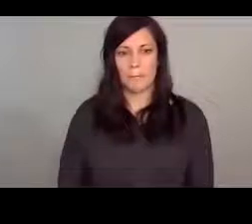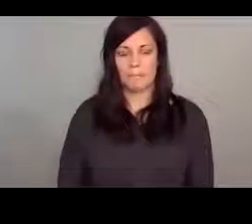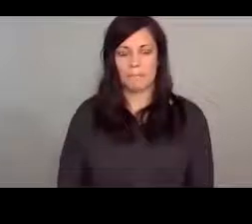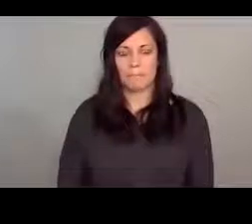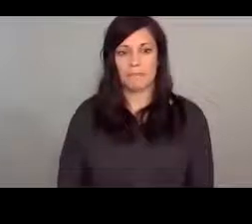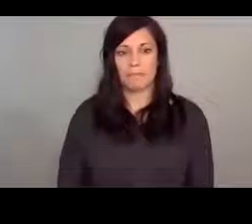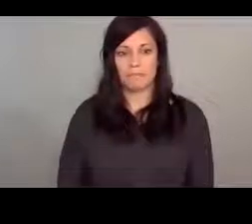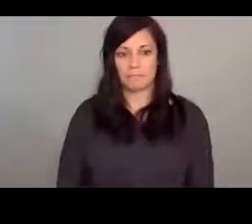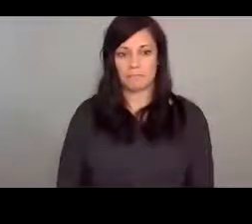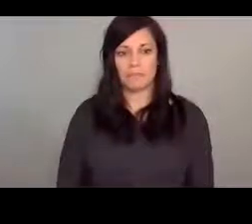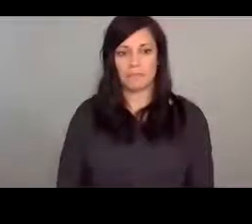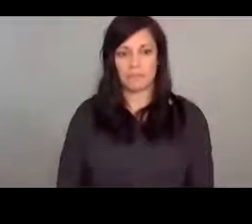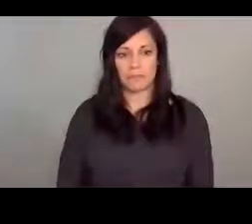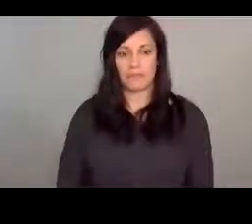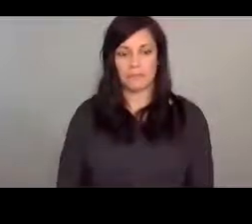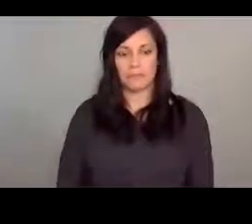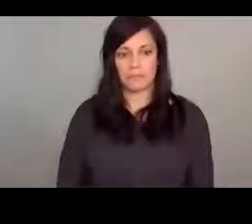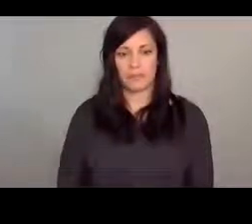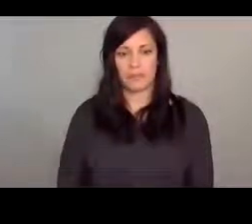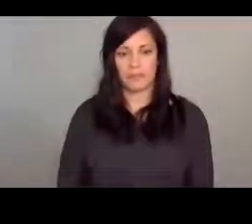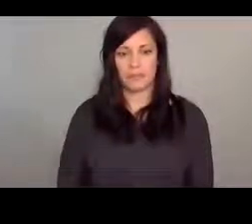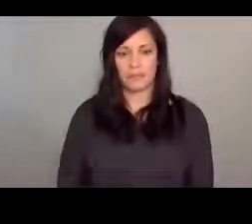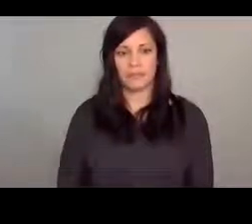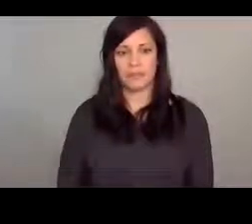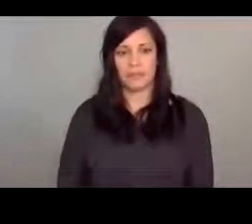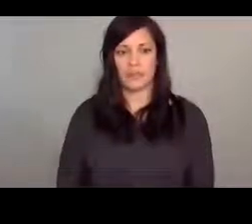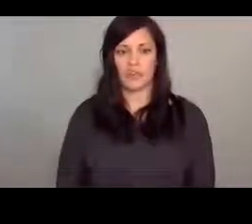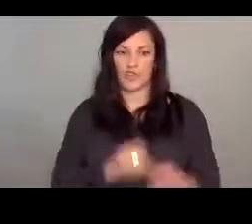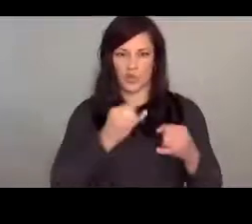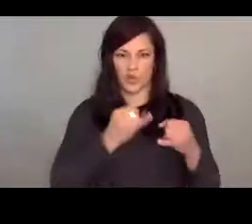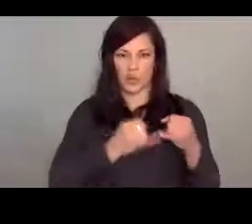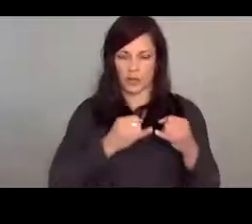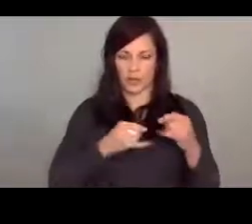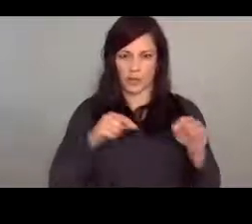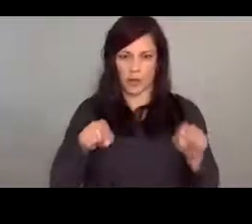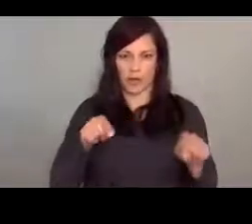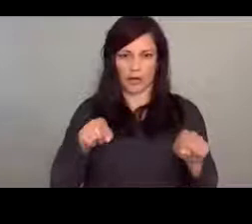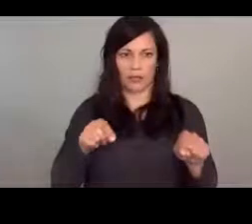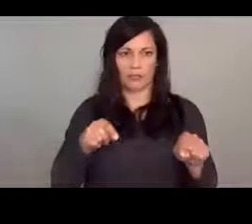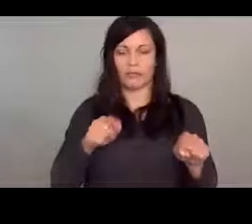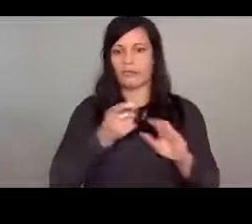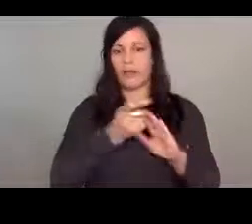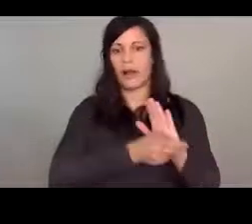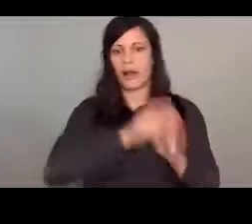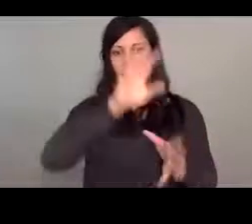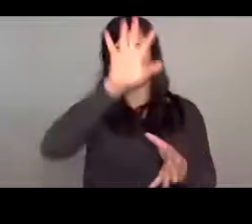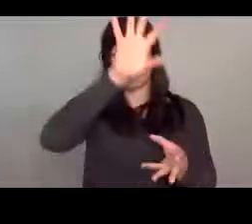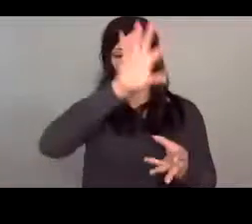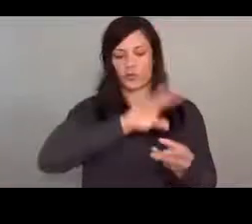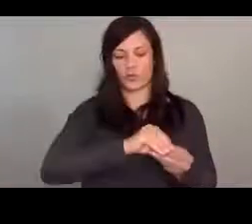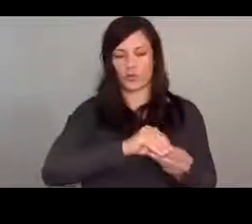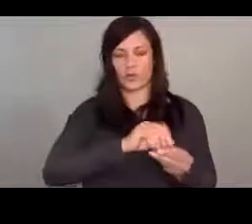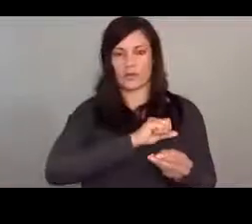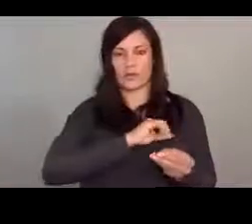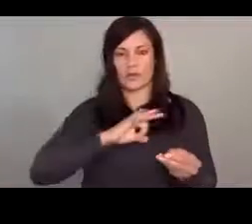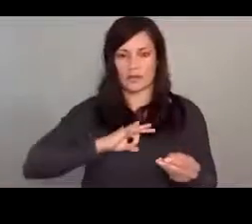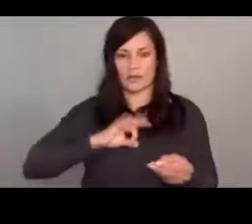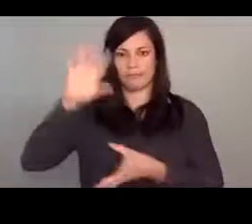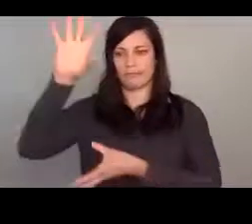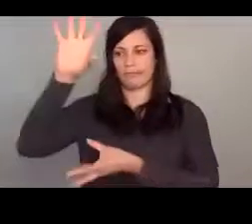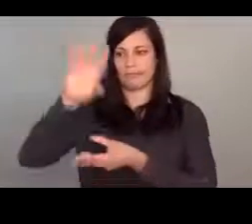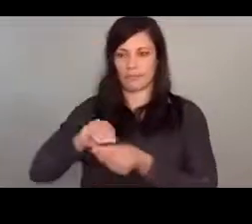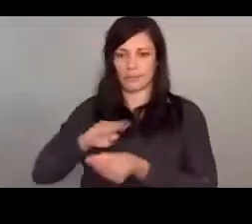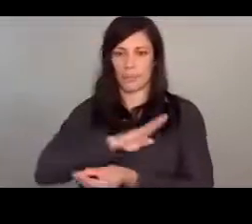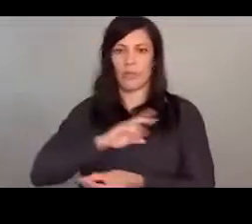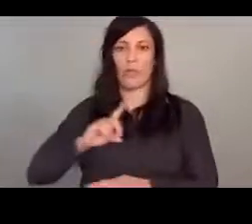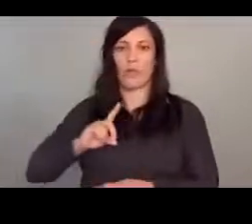Okay, so what you'll see here at the very bottom is that it auto-populates your total staff and board. So you